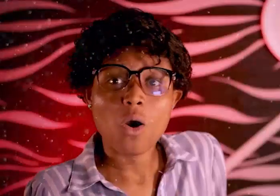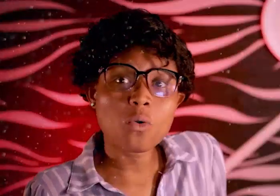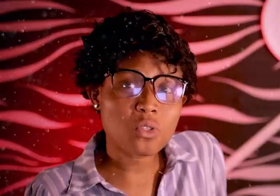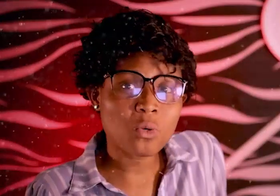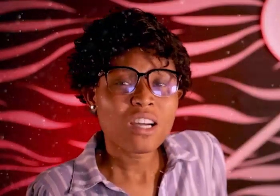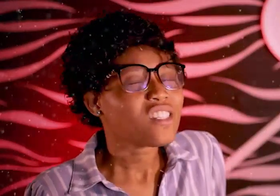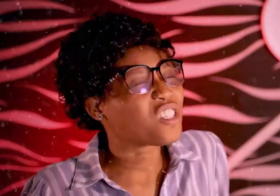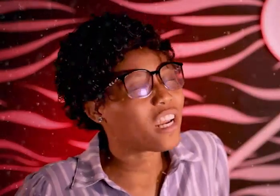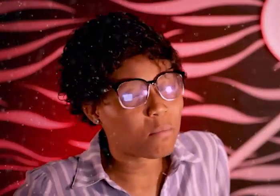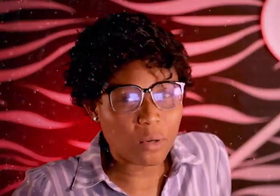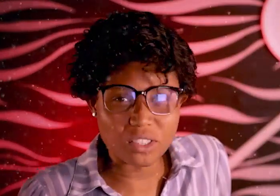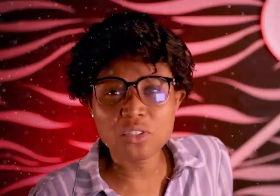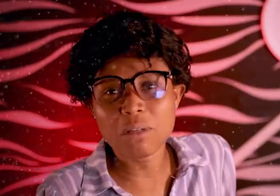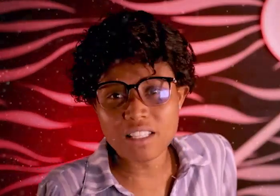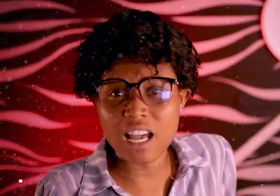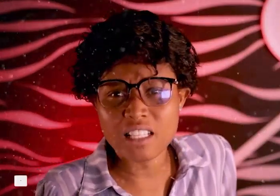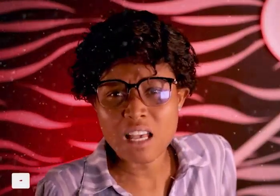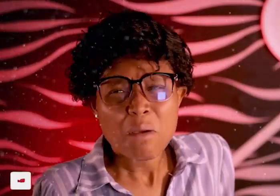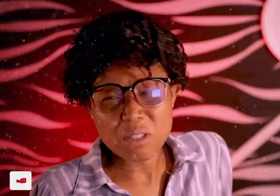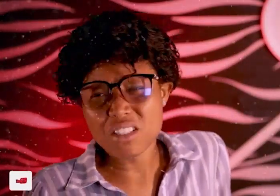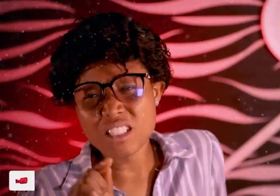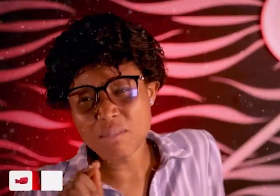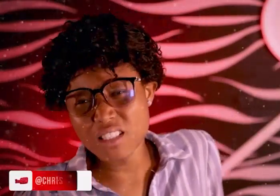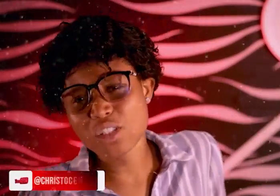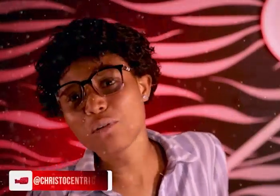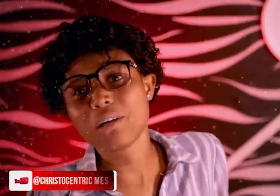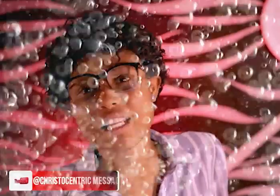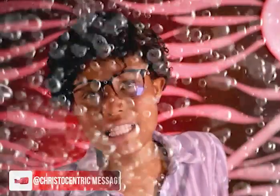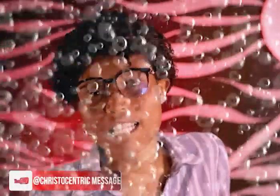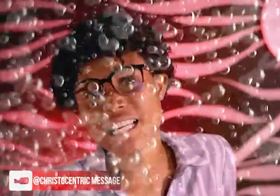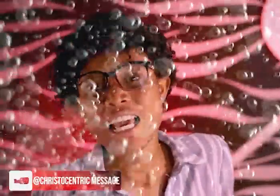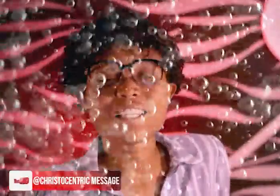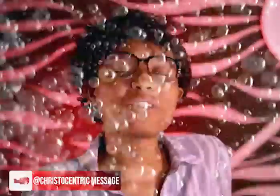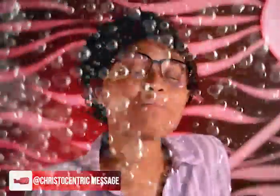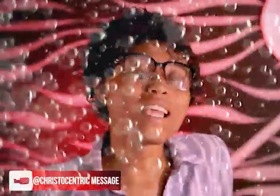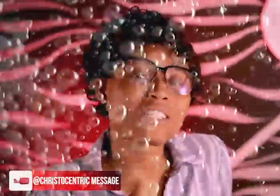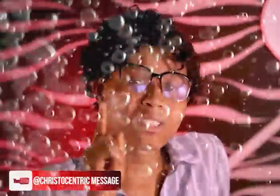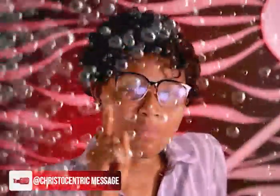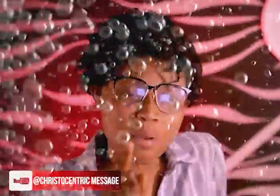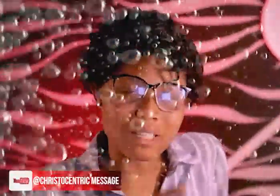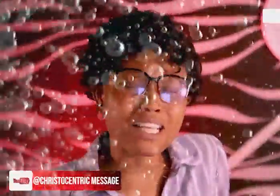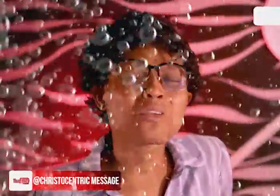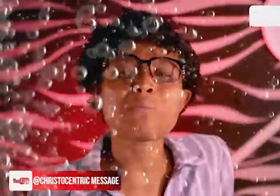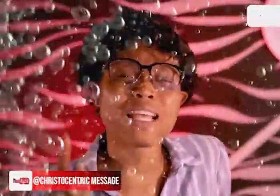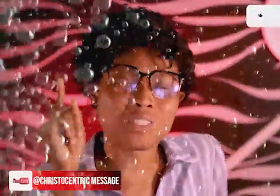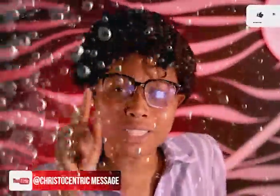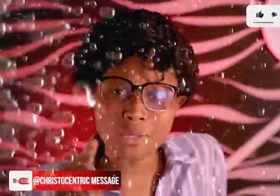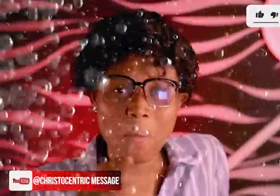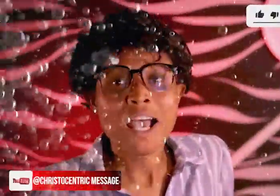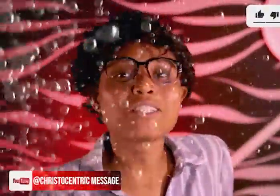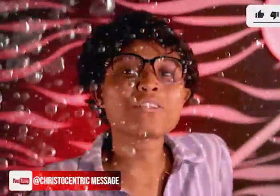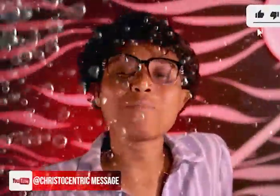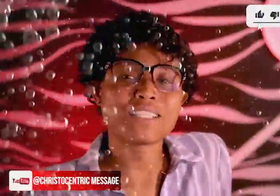it. Also, share abroad to bless others, because this message you are listening is going to bless your spirit, it's going to bless